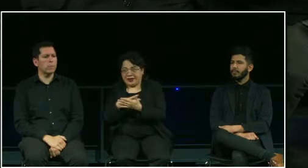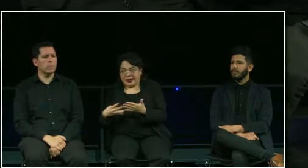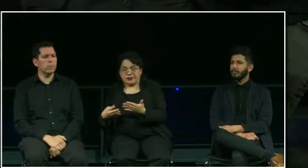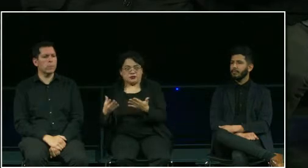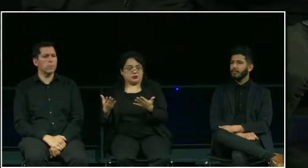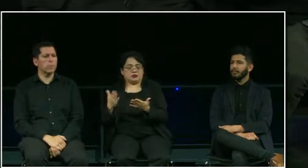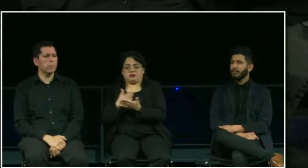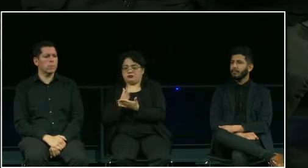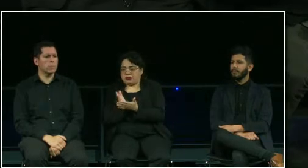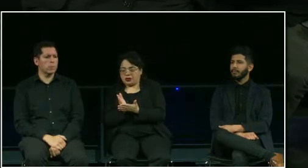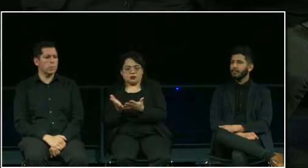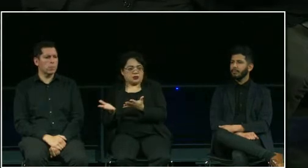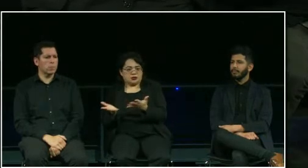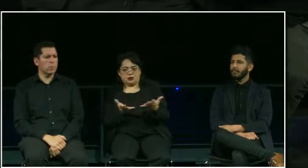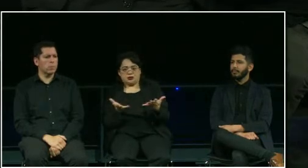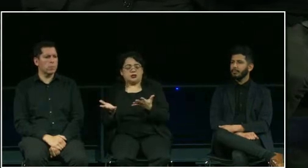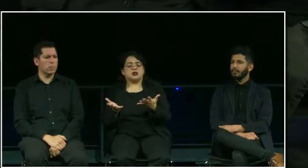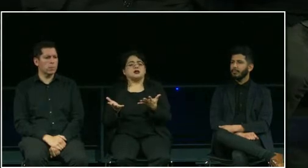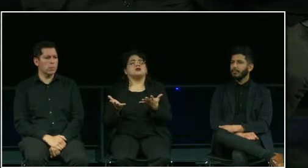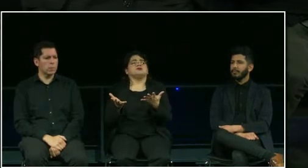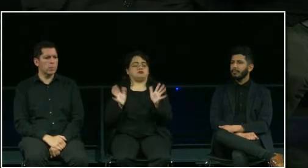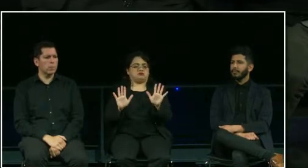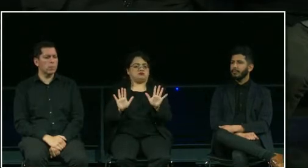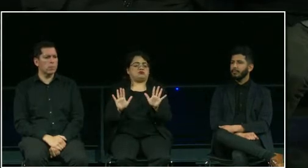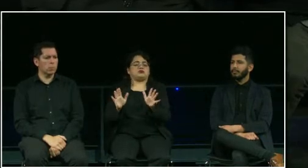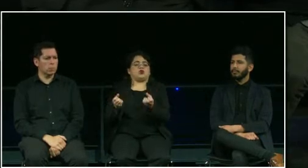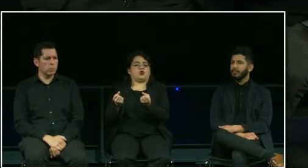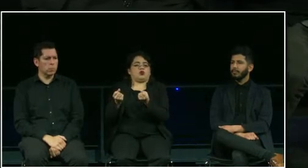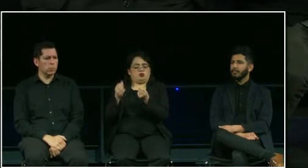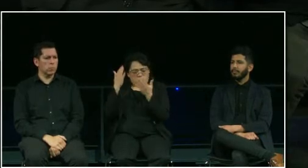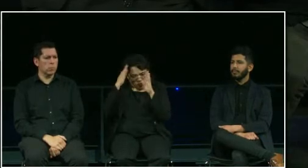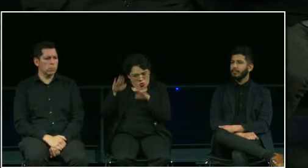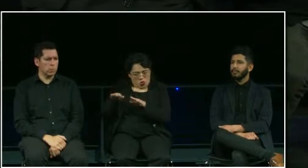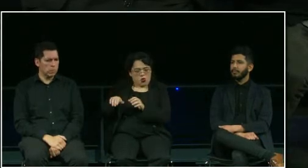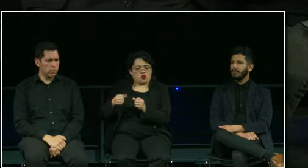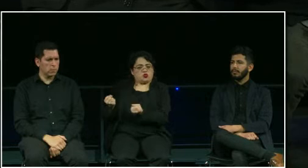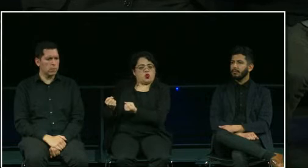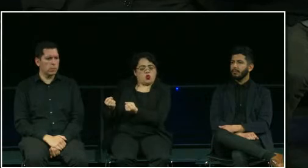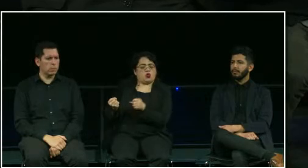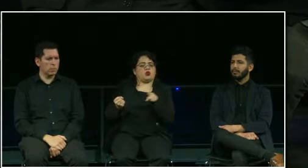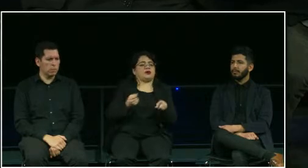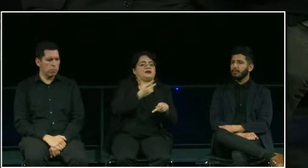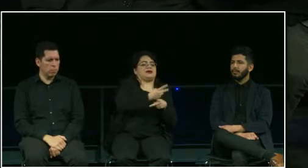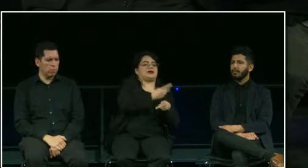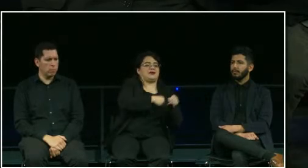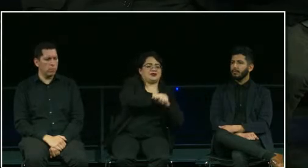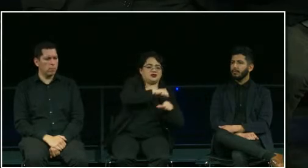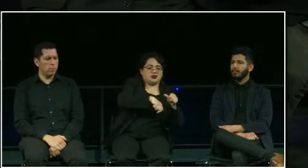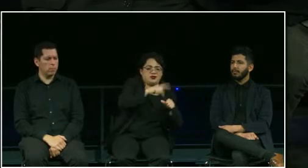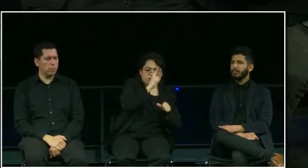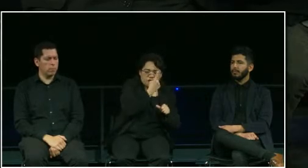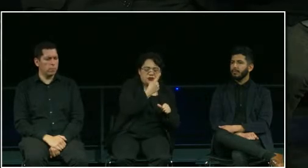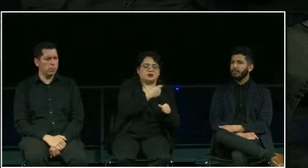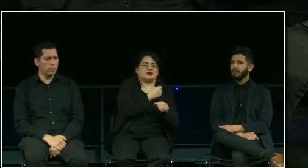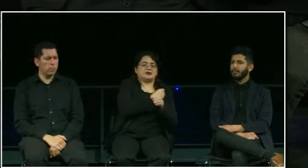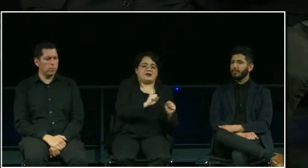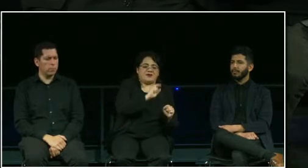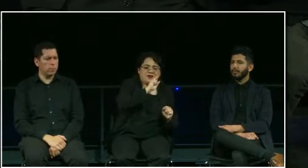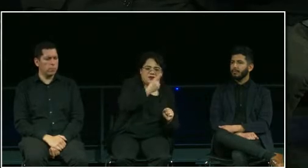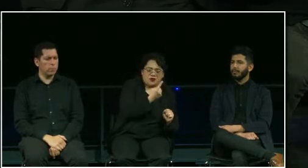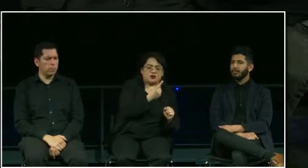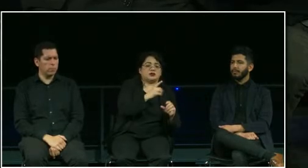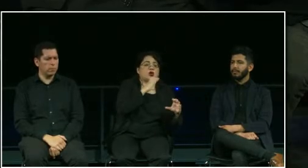of a place to take care of each other, a place to get information. And that level